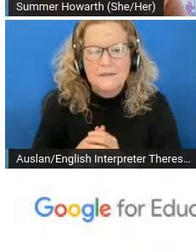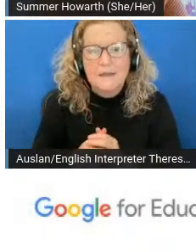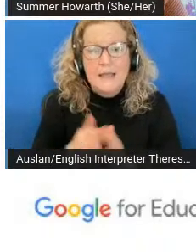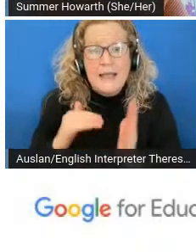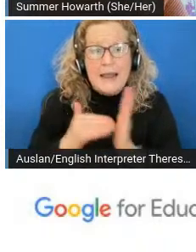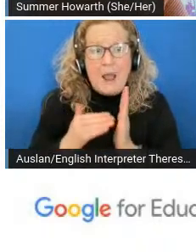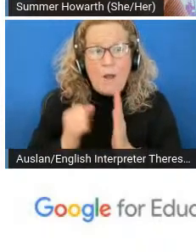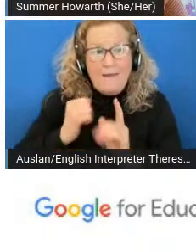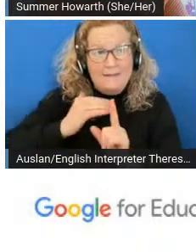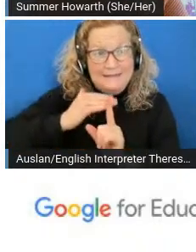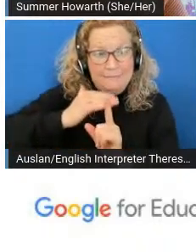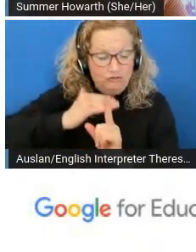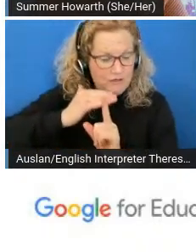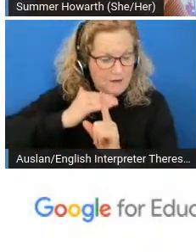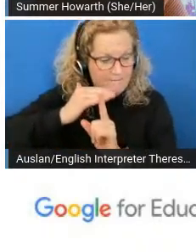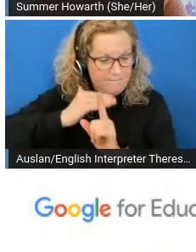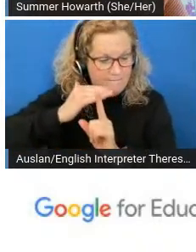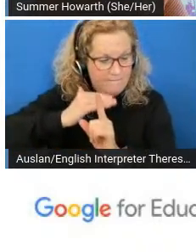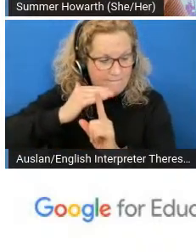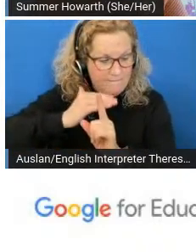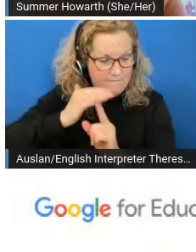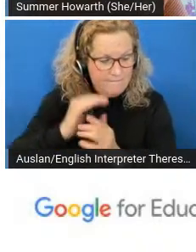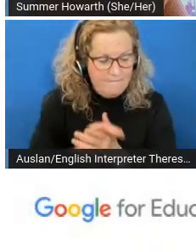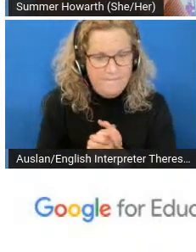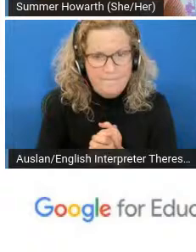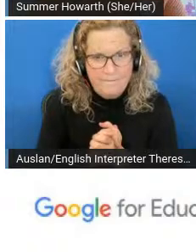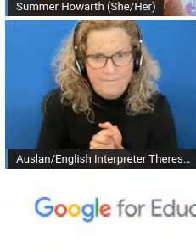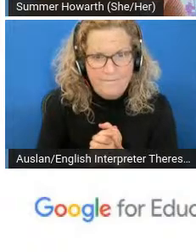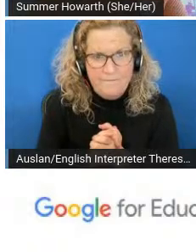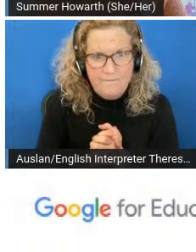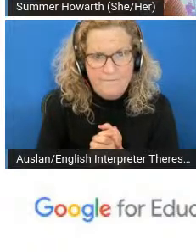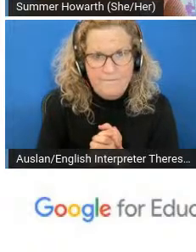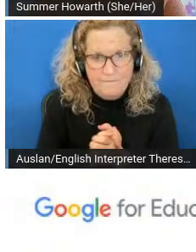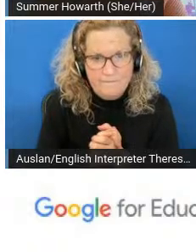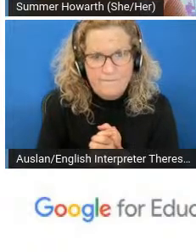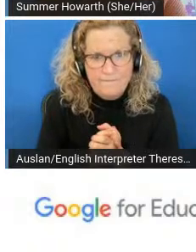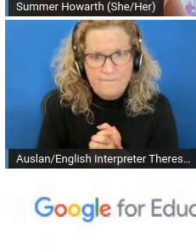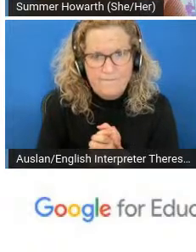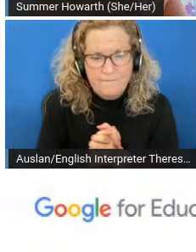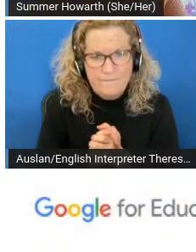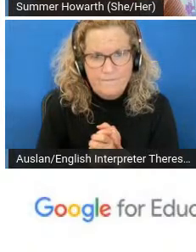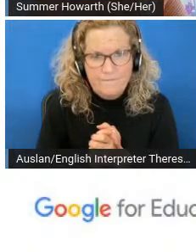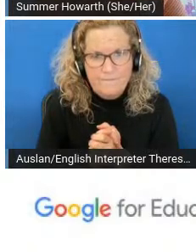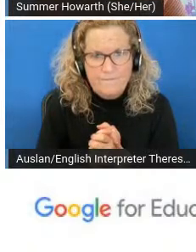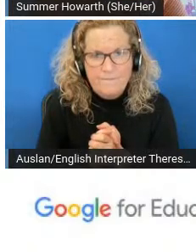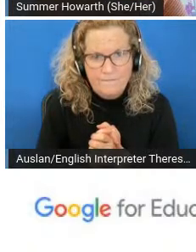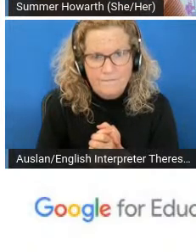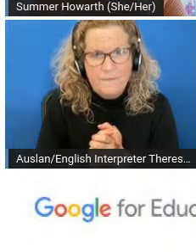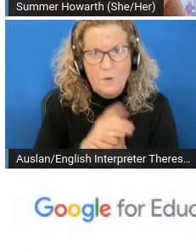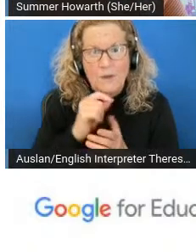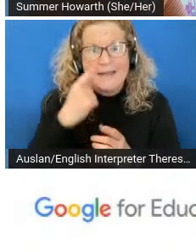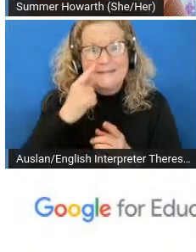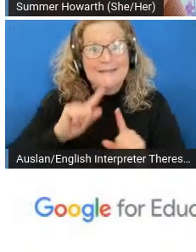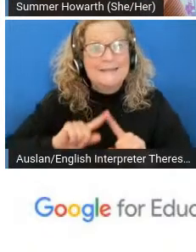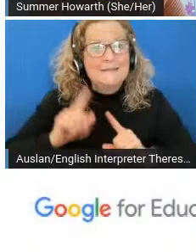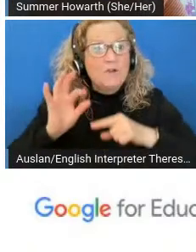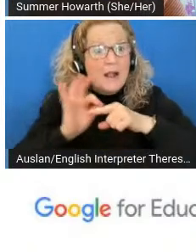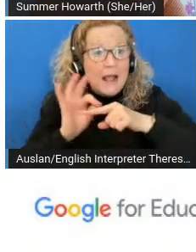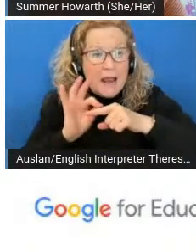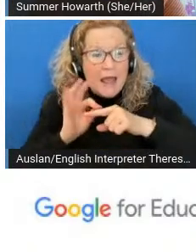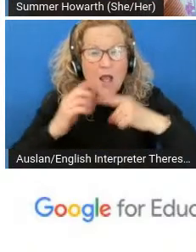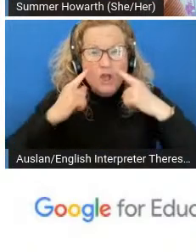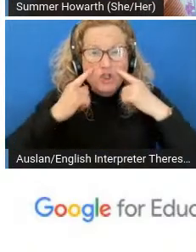temperature. So as you can see, as I move around, the different colors represent different temperatures around the